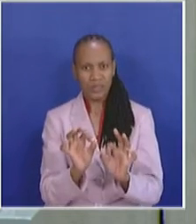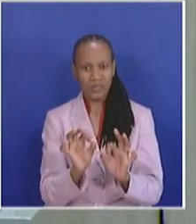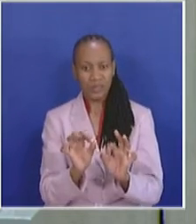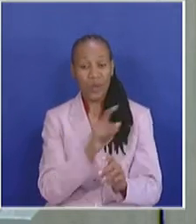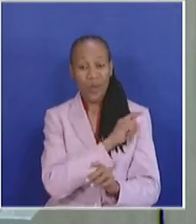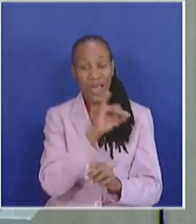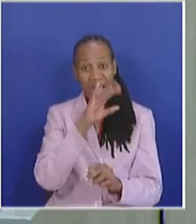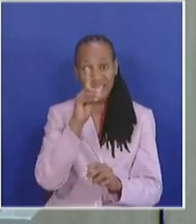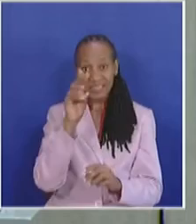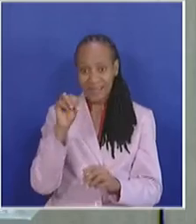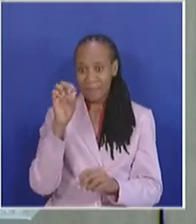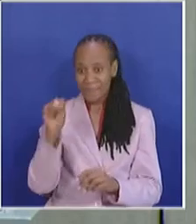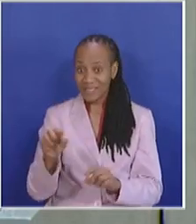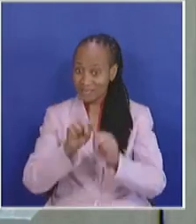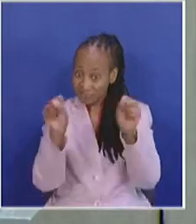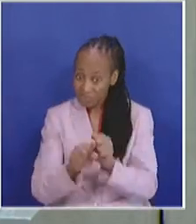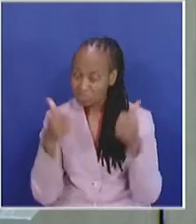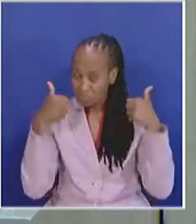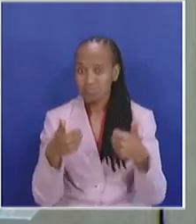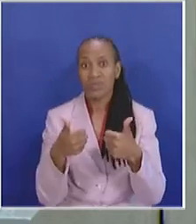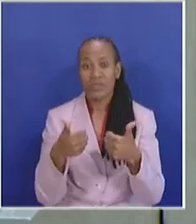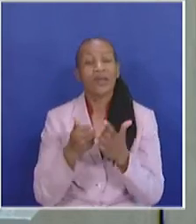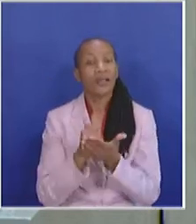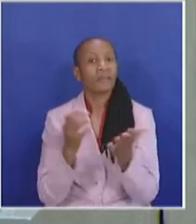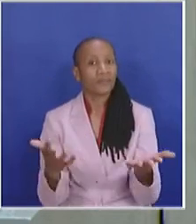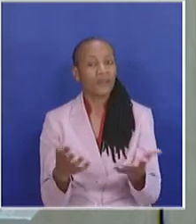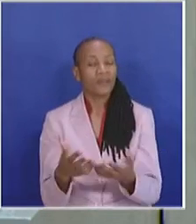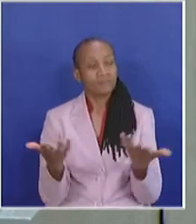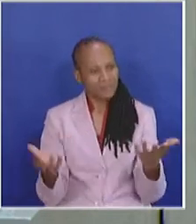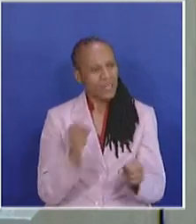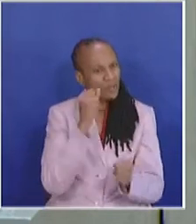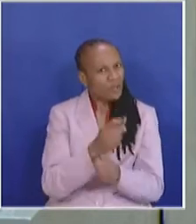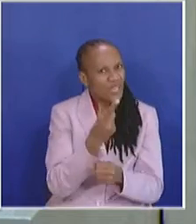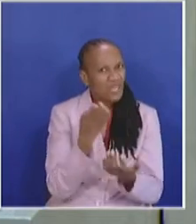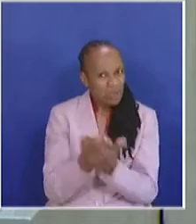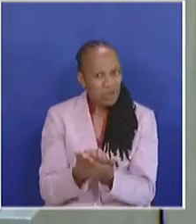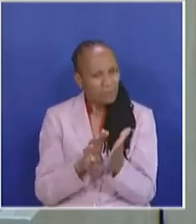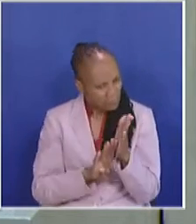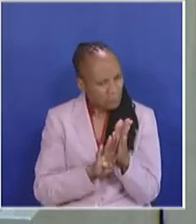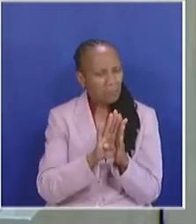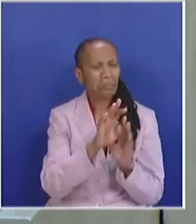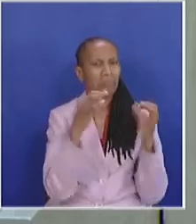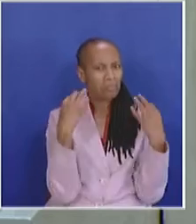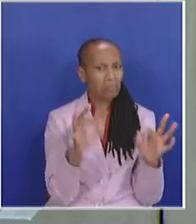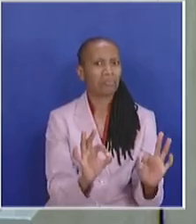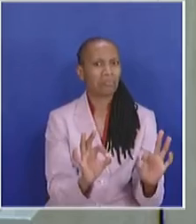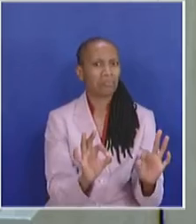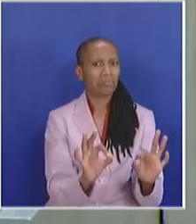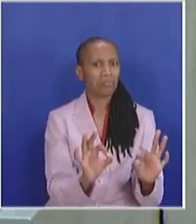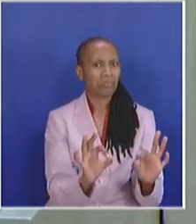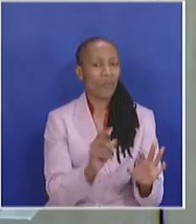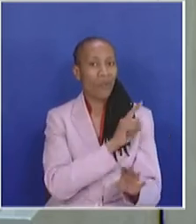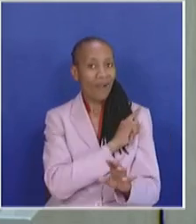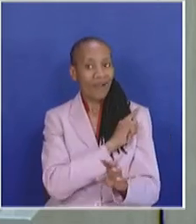of IDMS. Honorable Chair, consequently, Gauteng's economy has grown due to this infrastructure